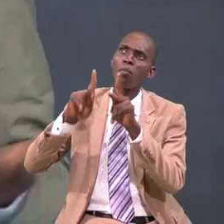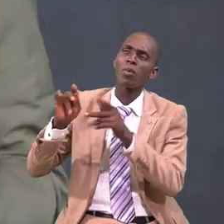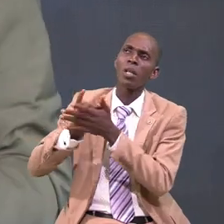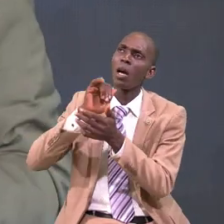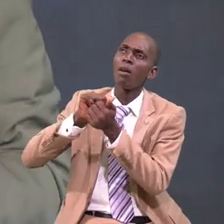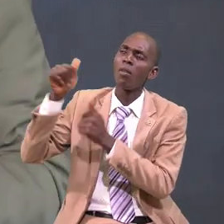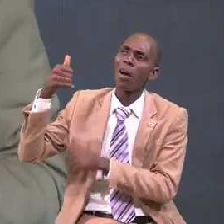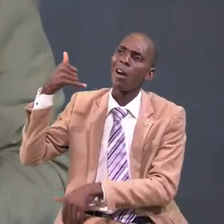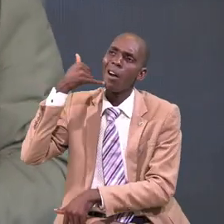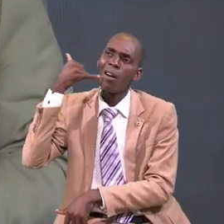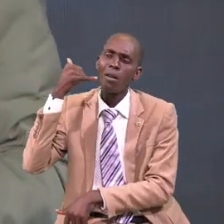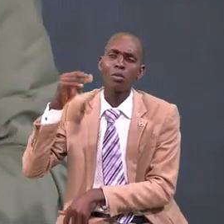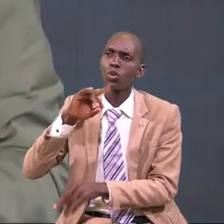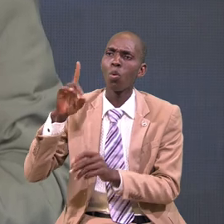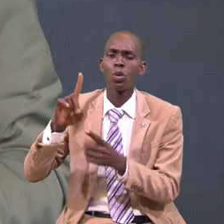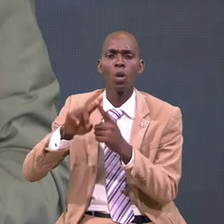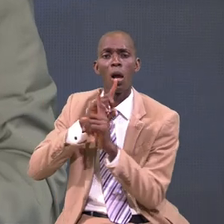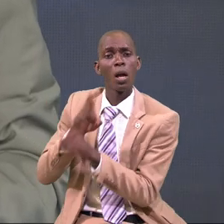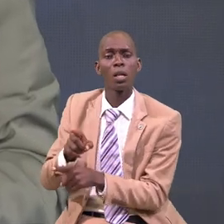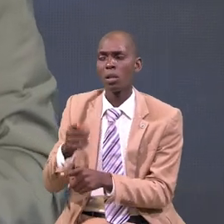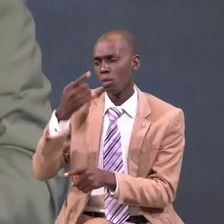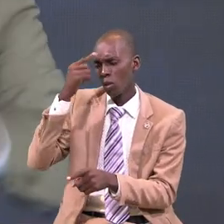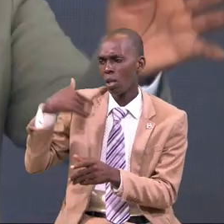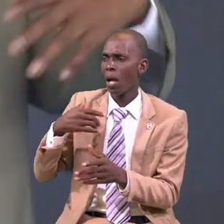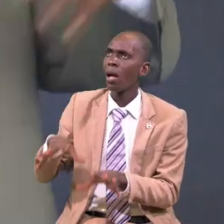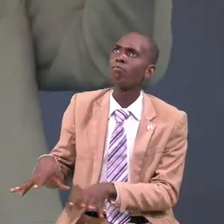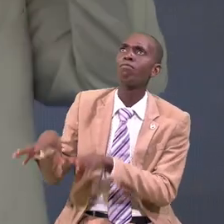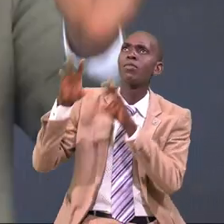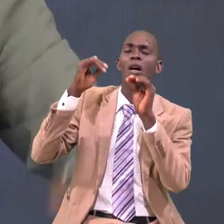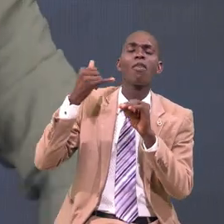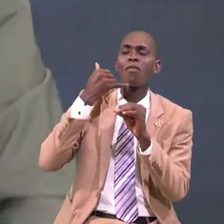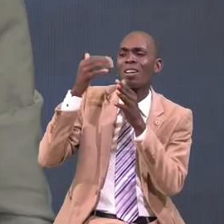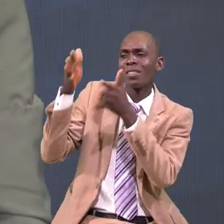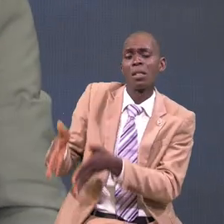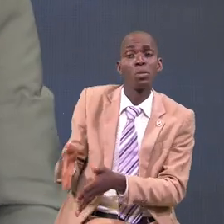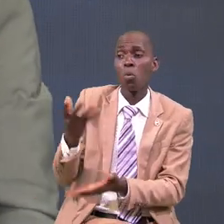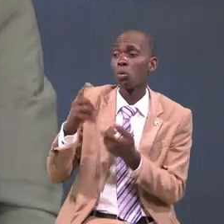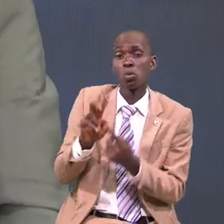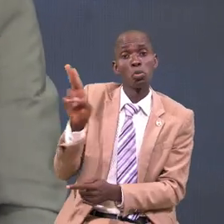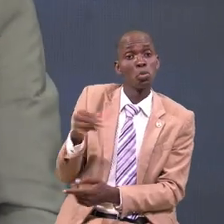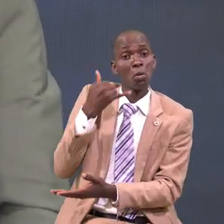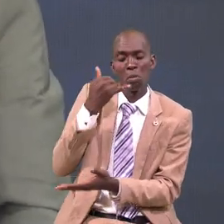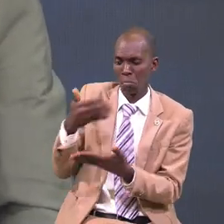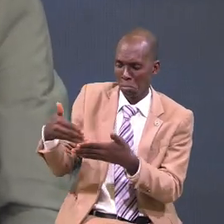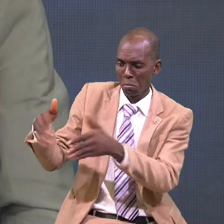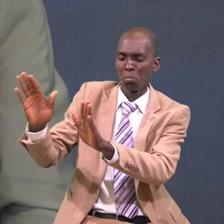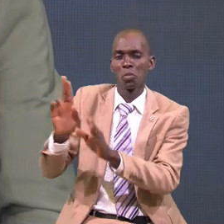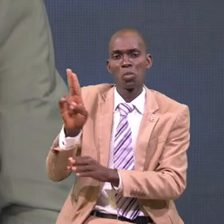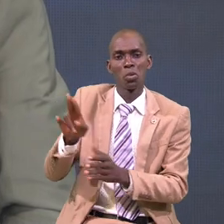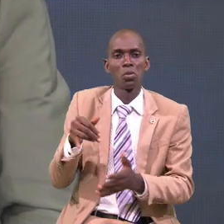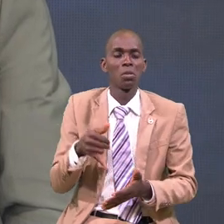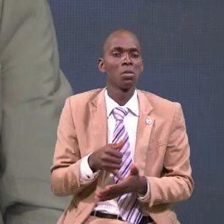not answer, they have gone and they left their phone behind for you to do what you want to do with it.